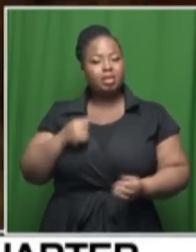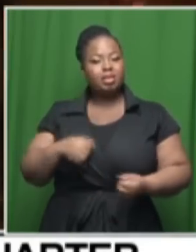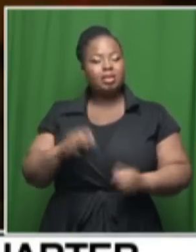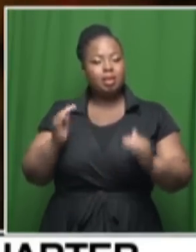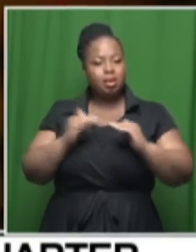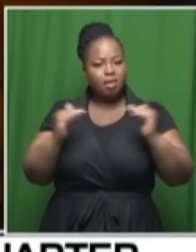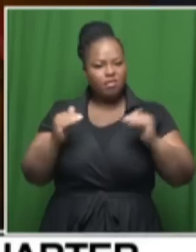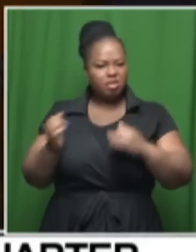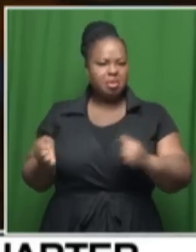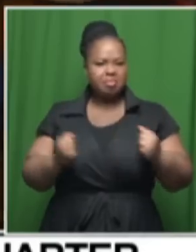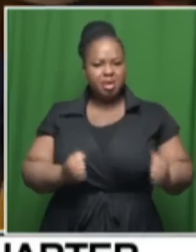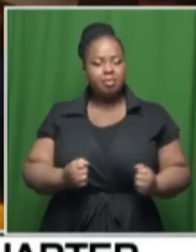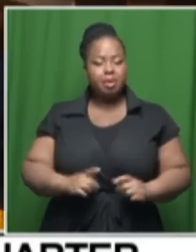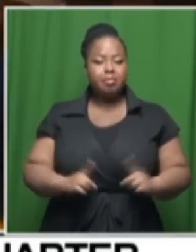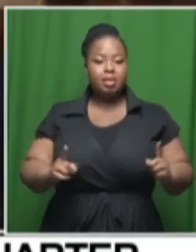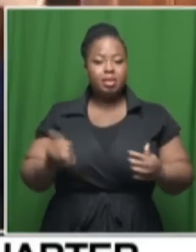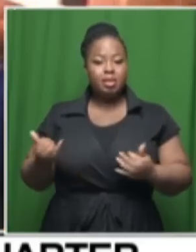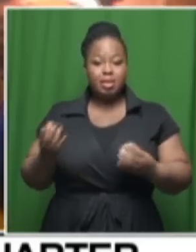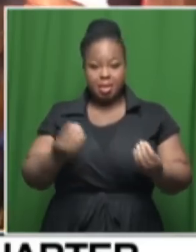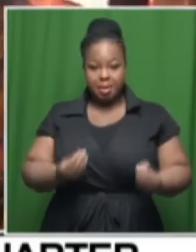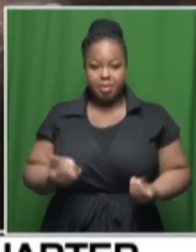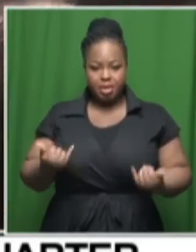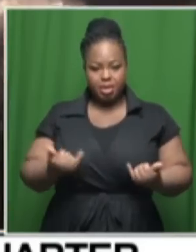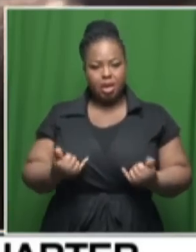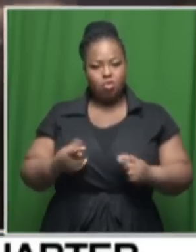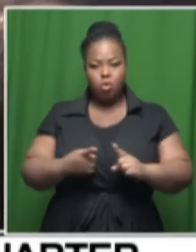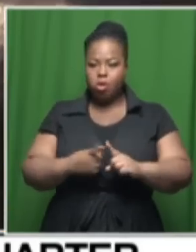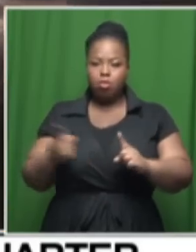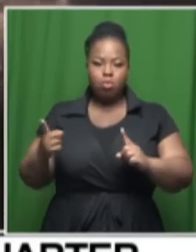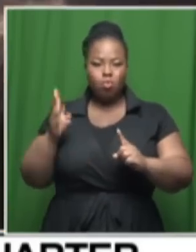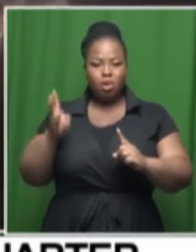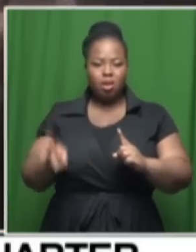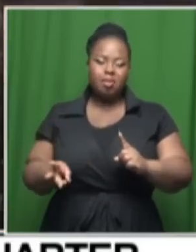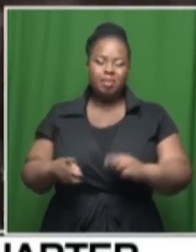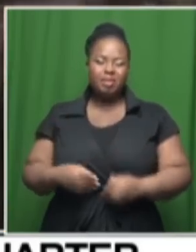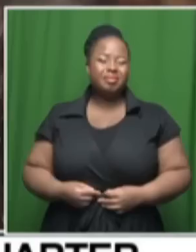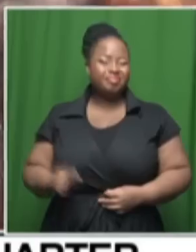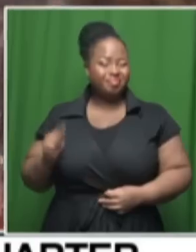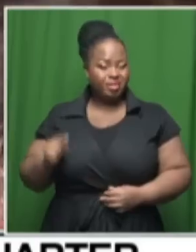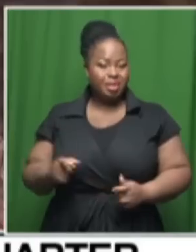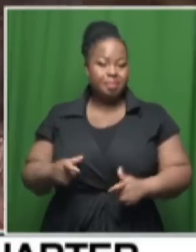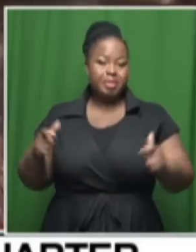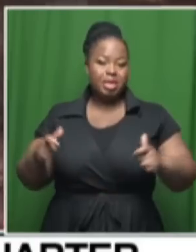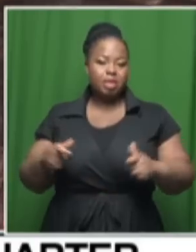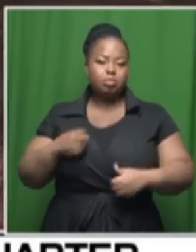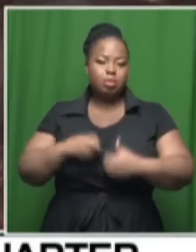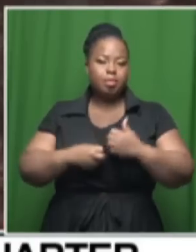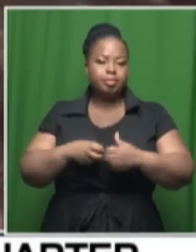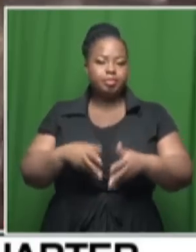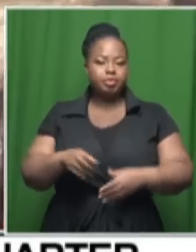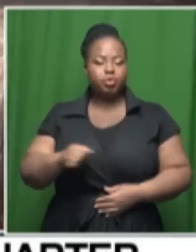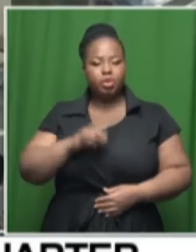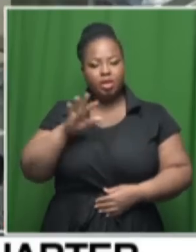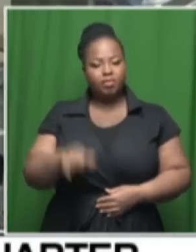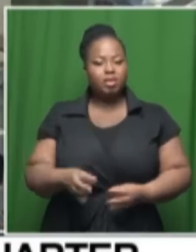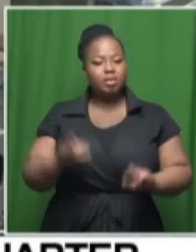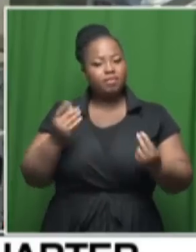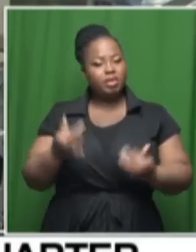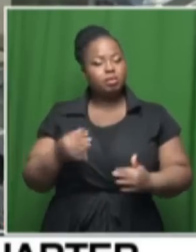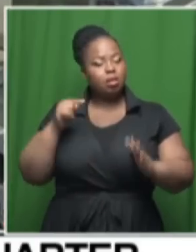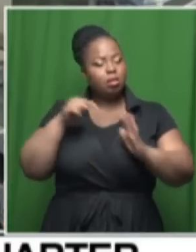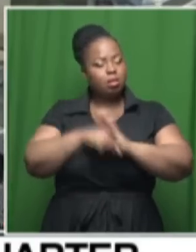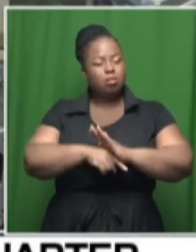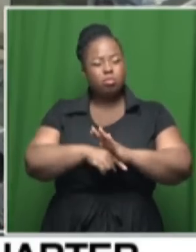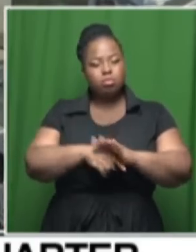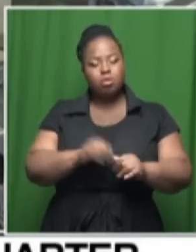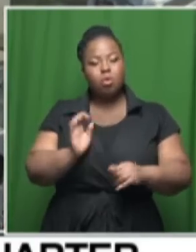the same, then the ratio moves in the wrong direction. And that is a major problem in South Africa. The fiscal debt today is in